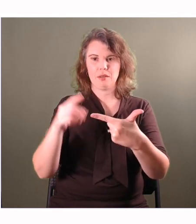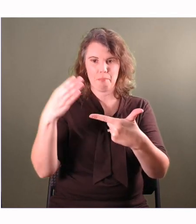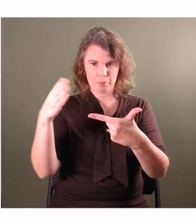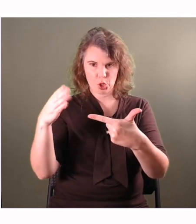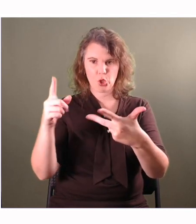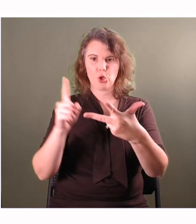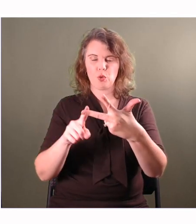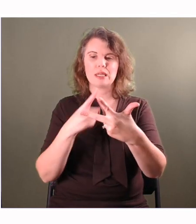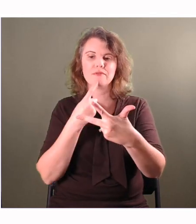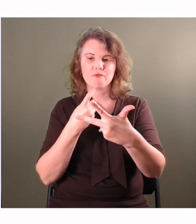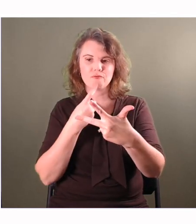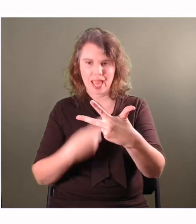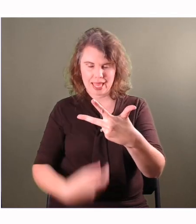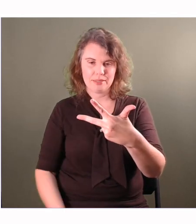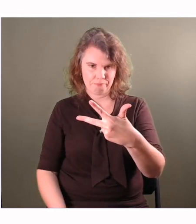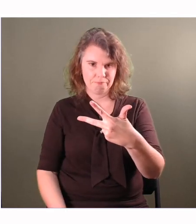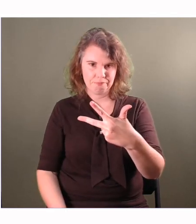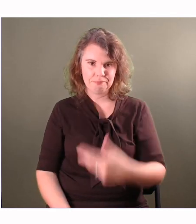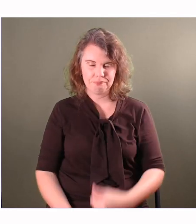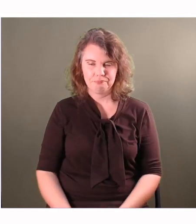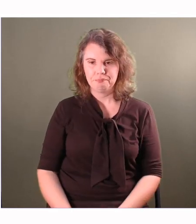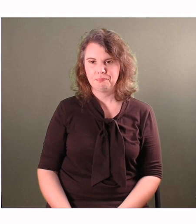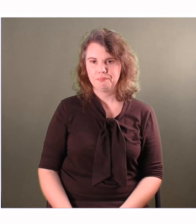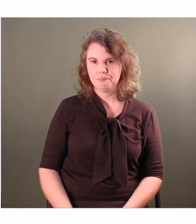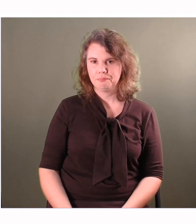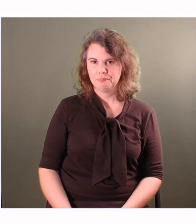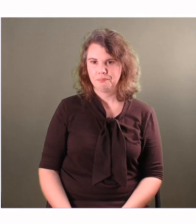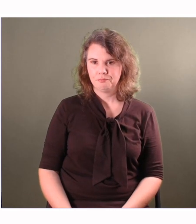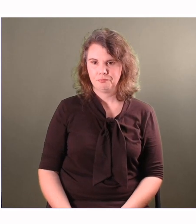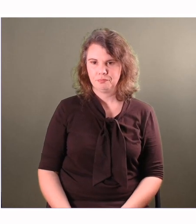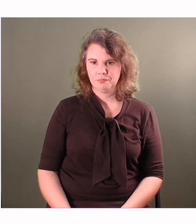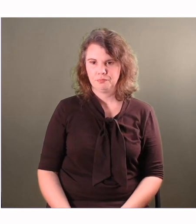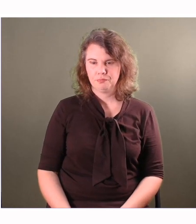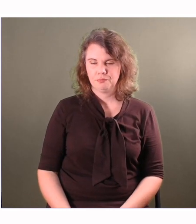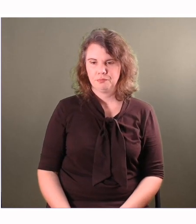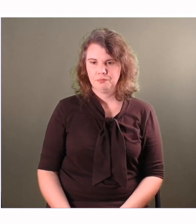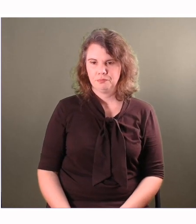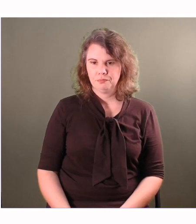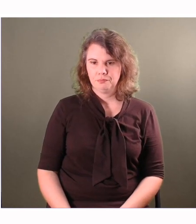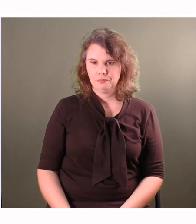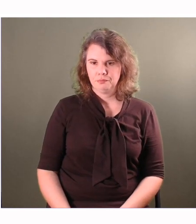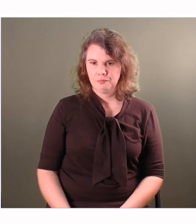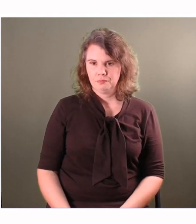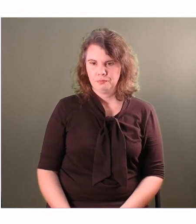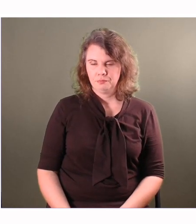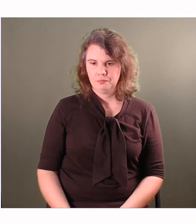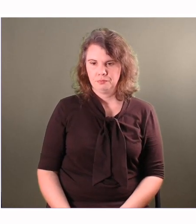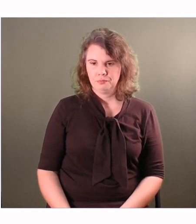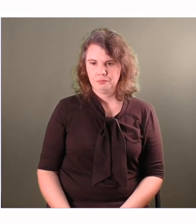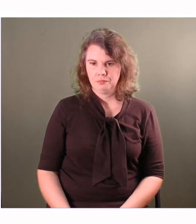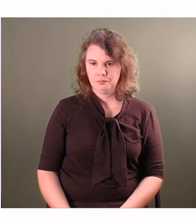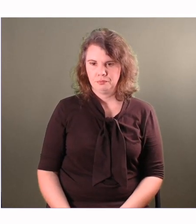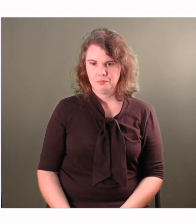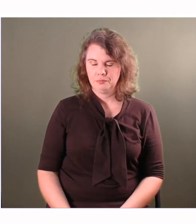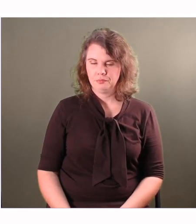effect, the syllable position effect, and the excess legality of newly learned rules.